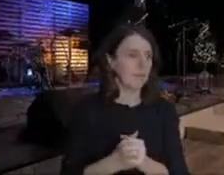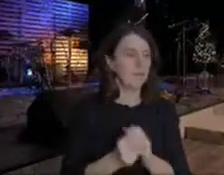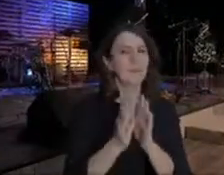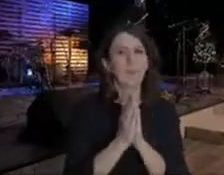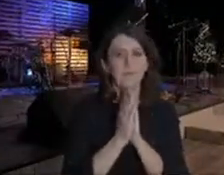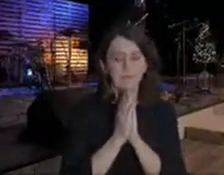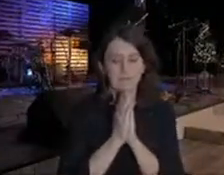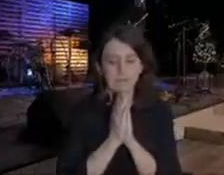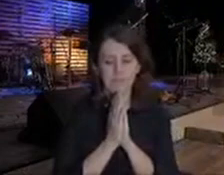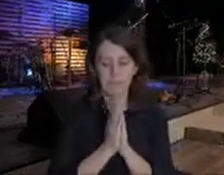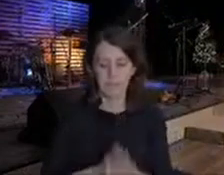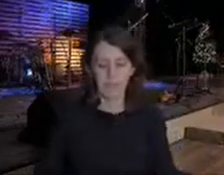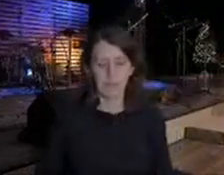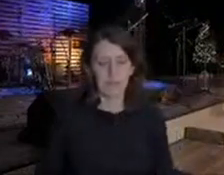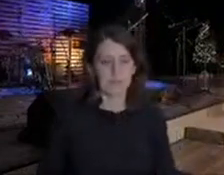Let's pray.